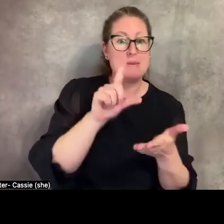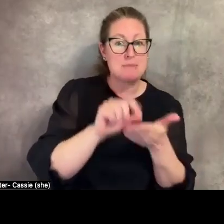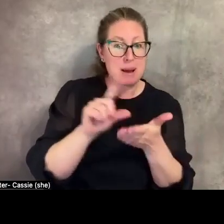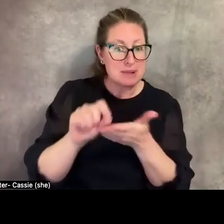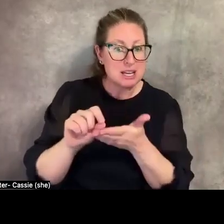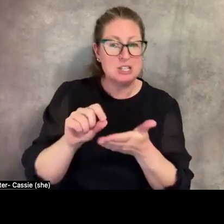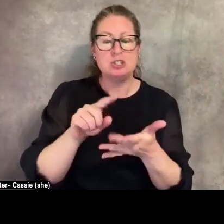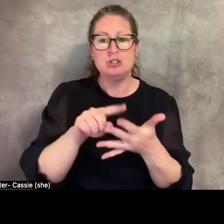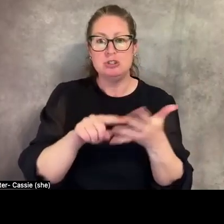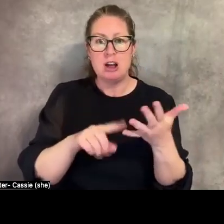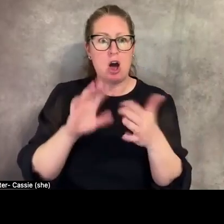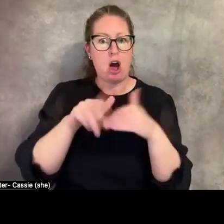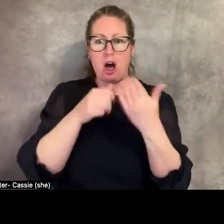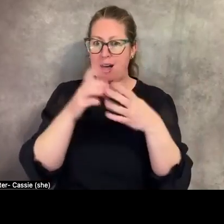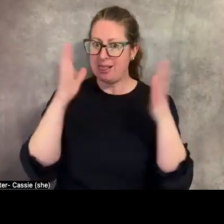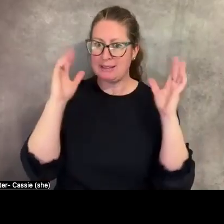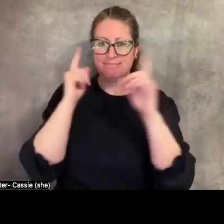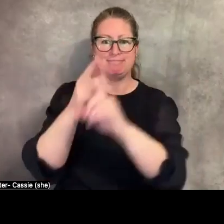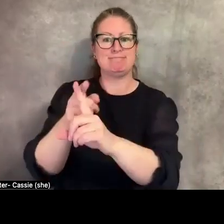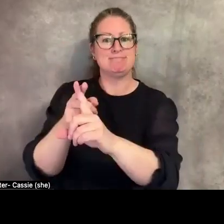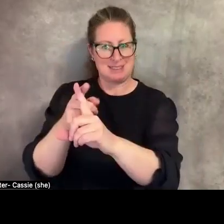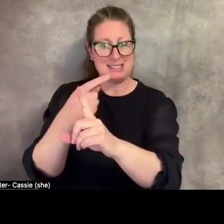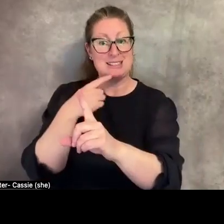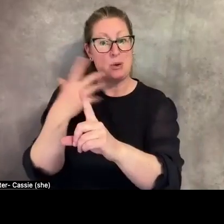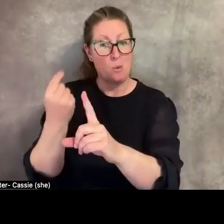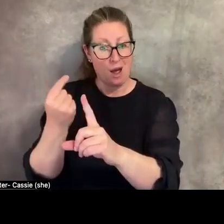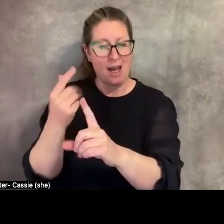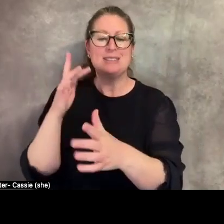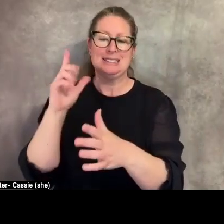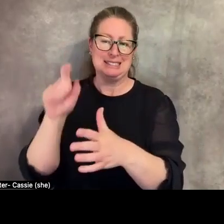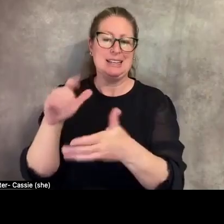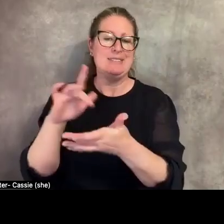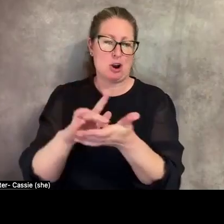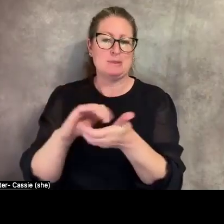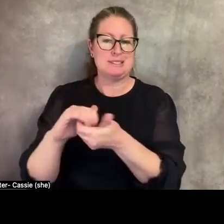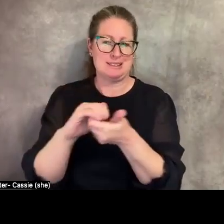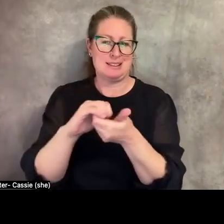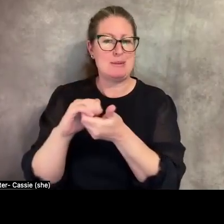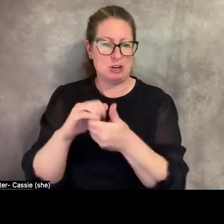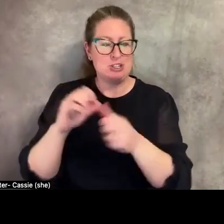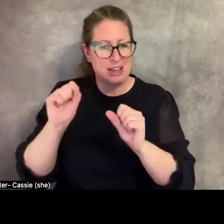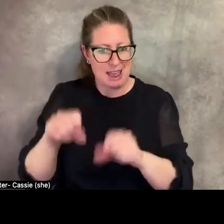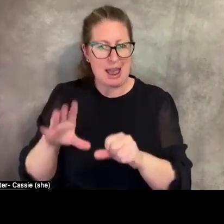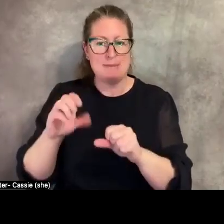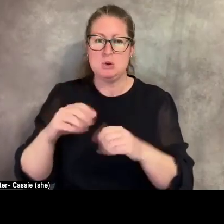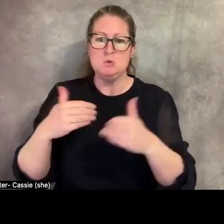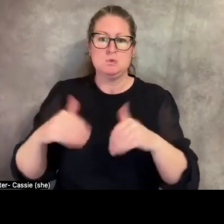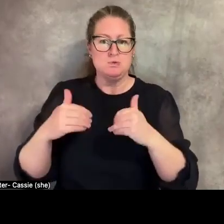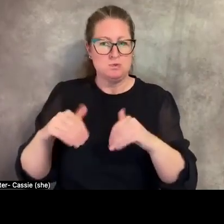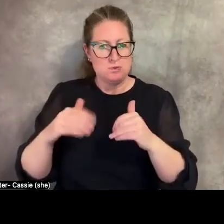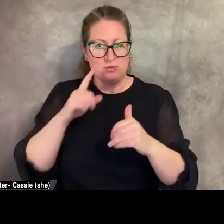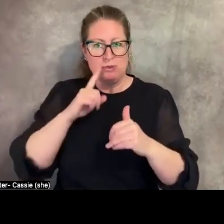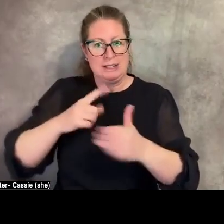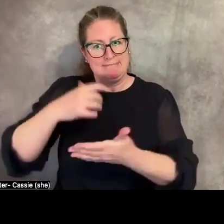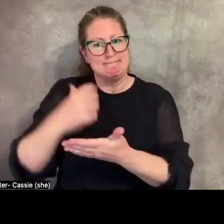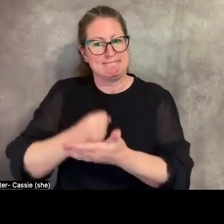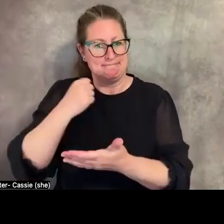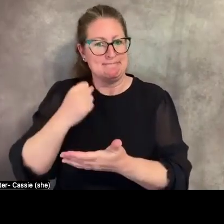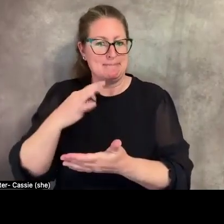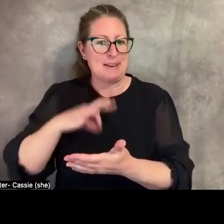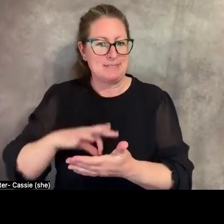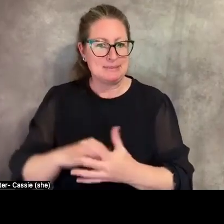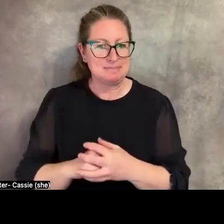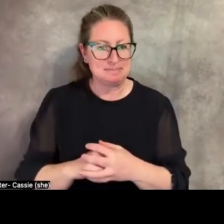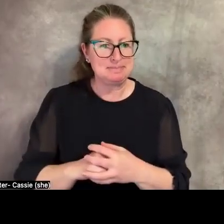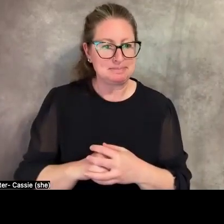are pointing in the same direction. Pharmacy collaboration can be high leverage. I'll